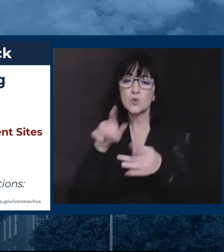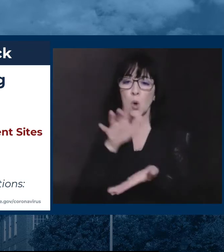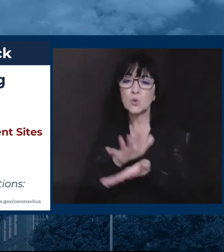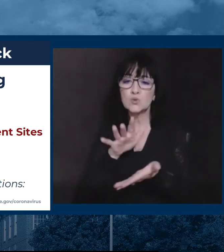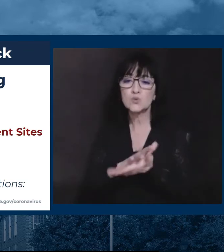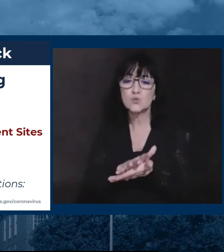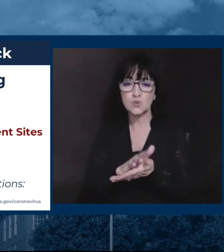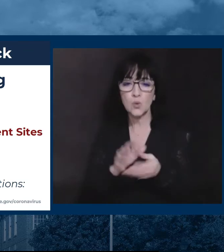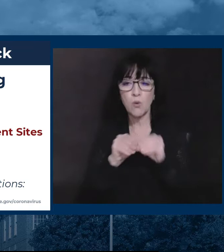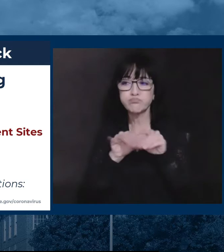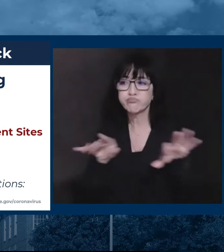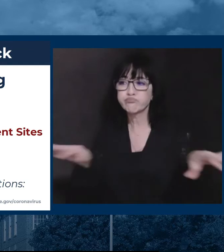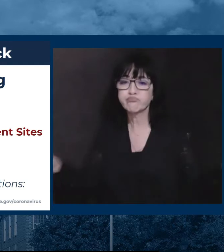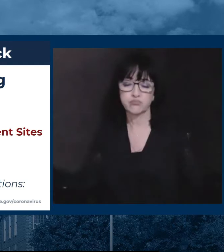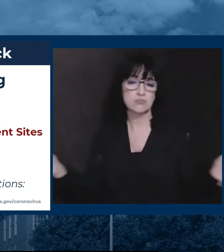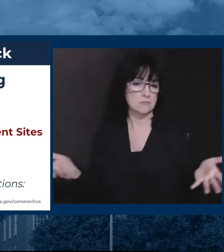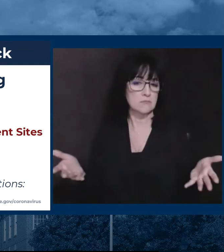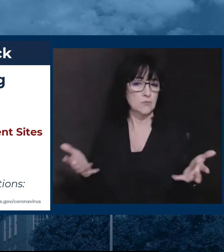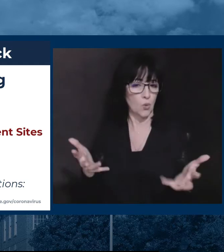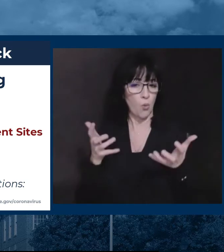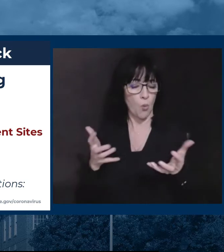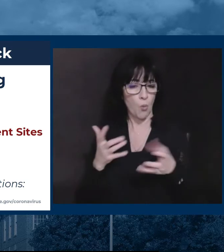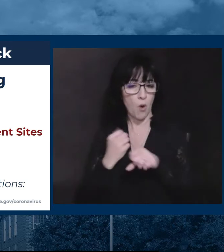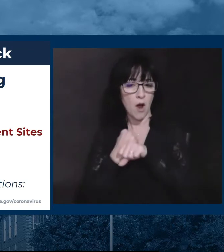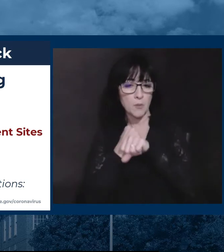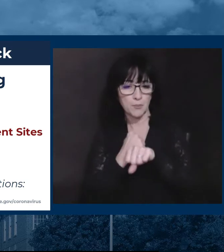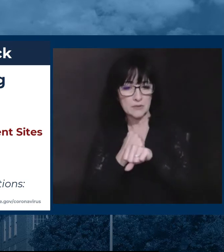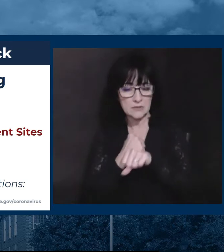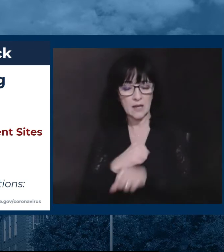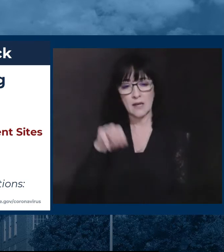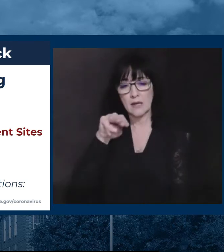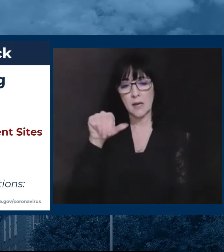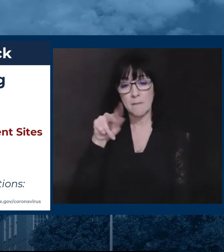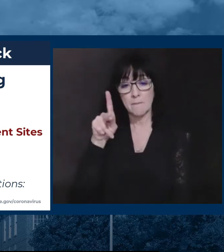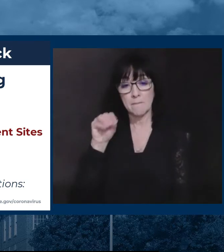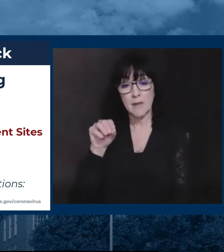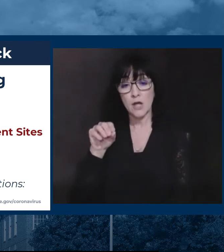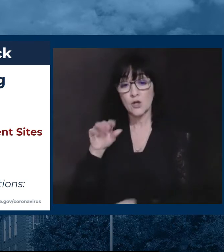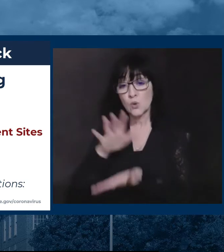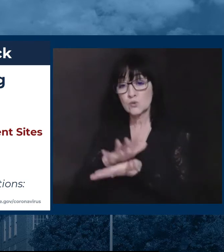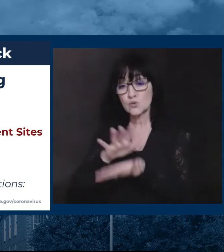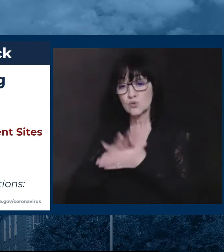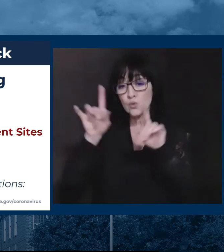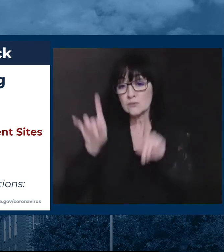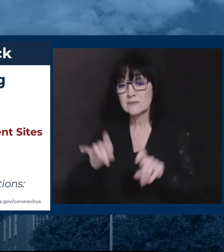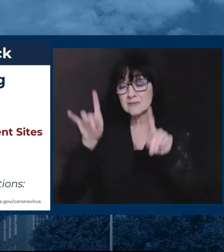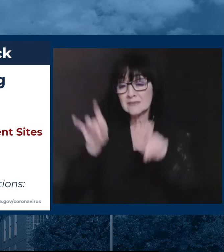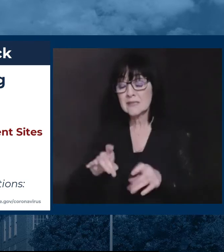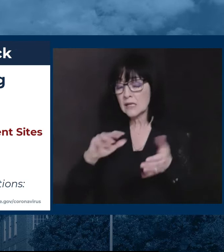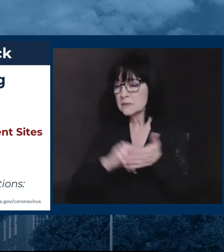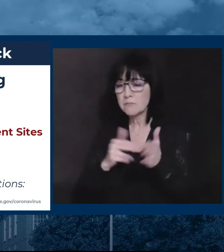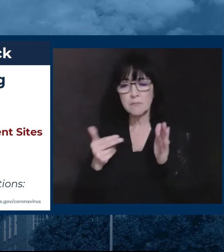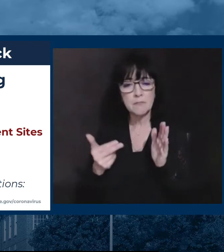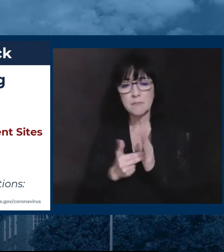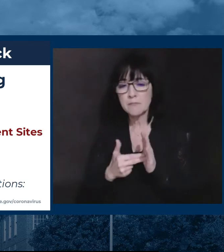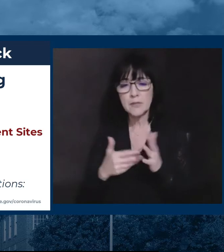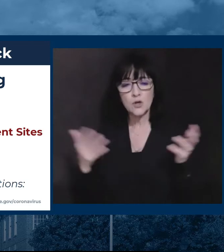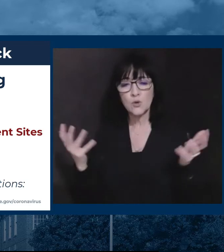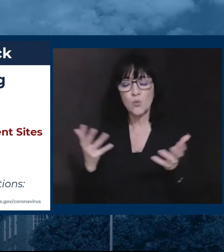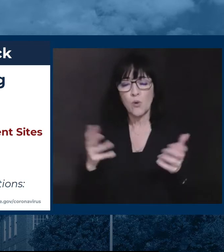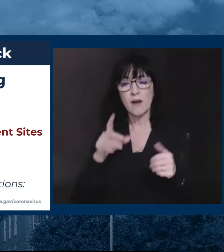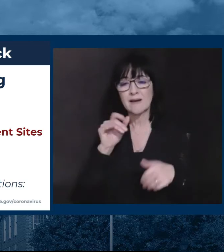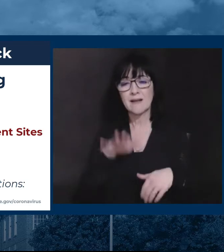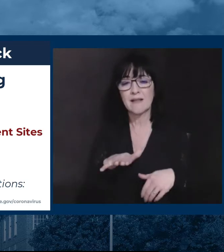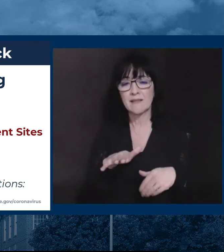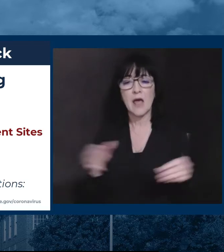that case. And we also have Mako testing in schools. Mako testings are done on a large